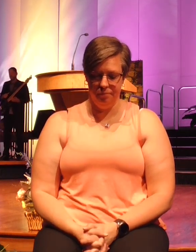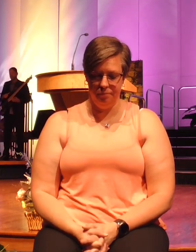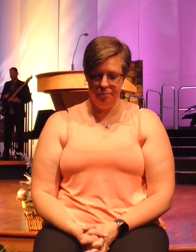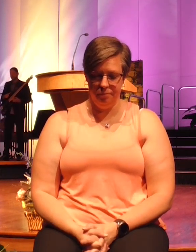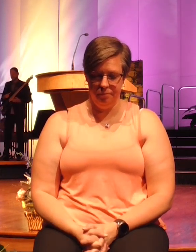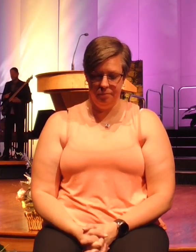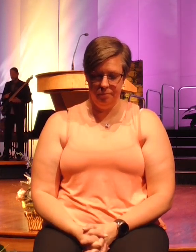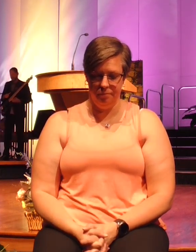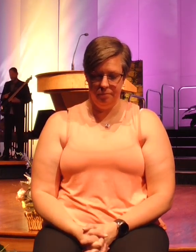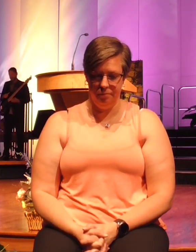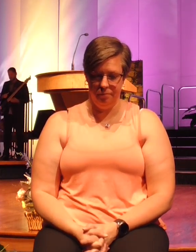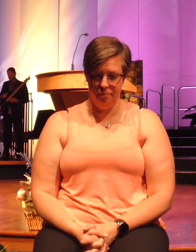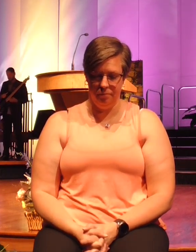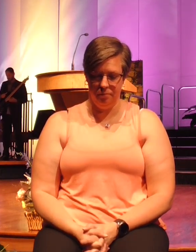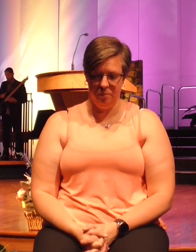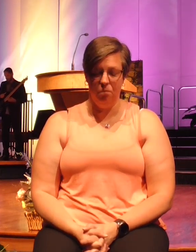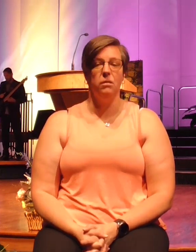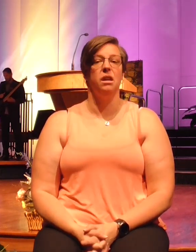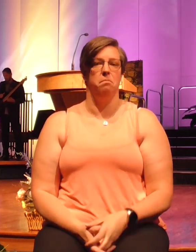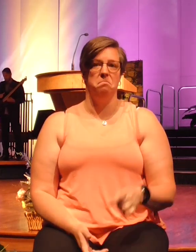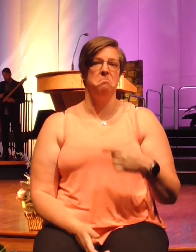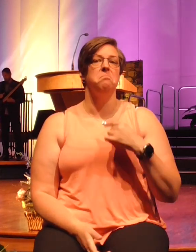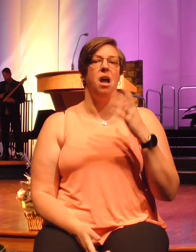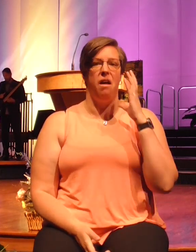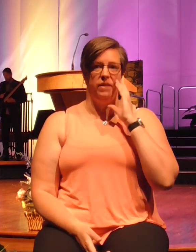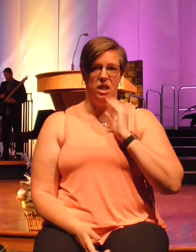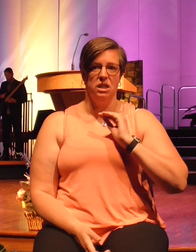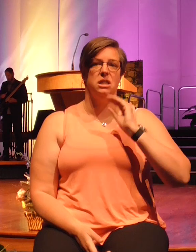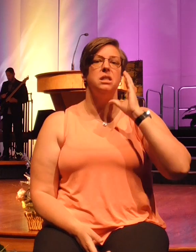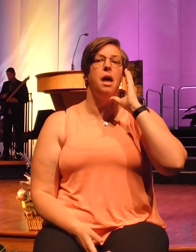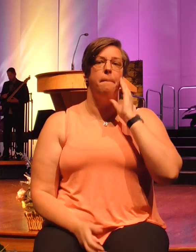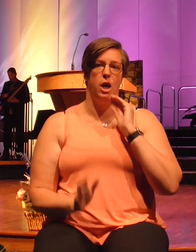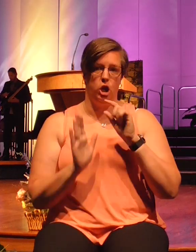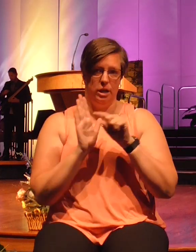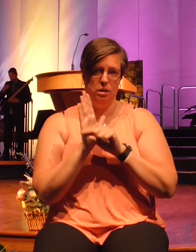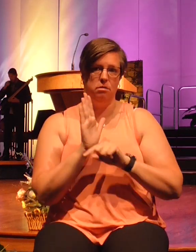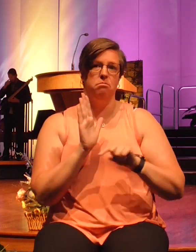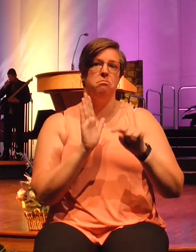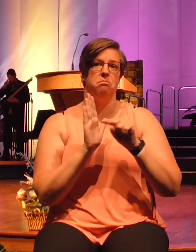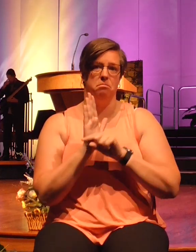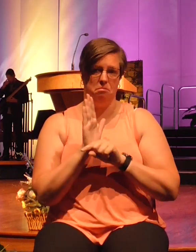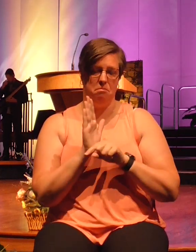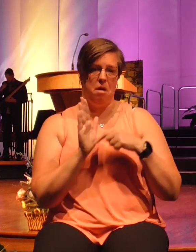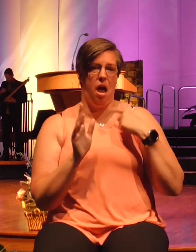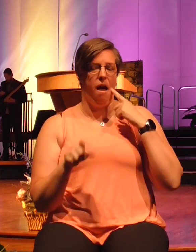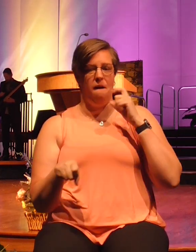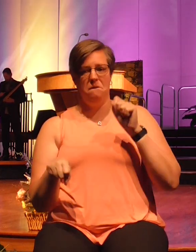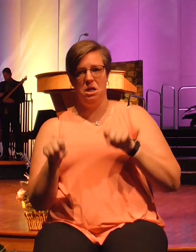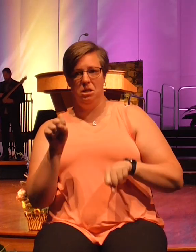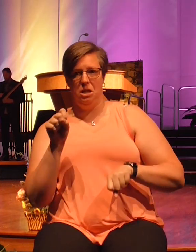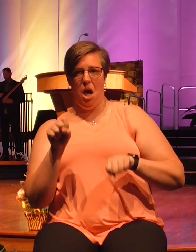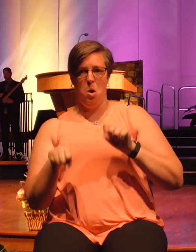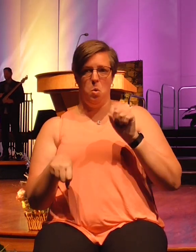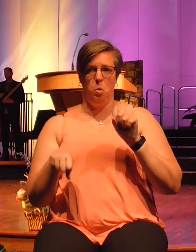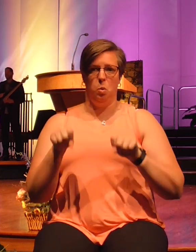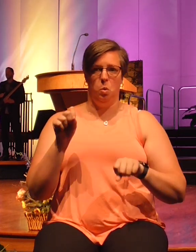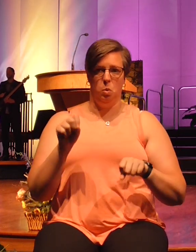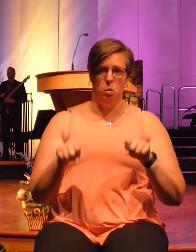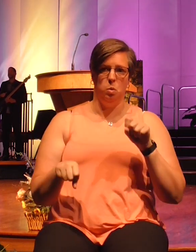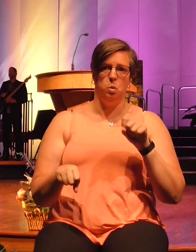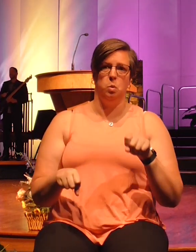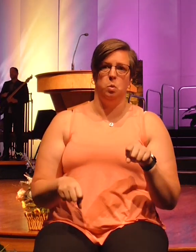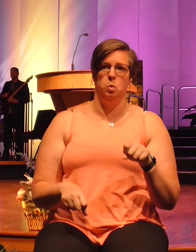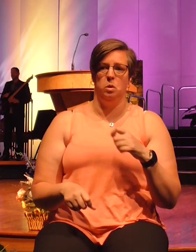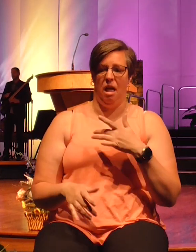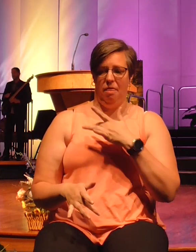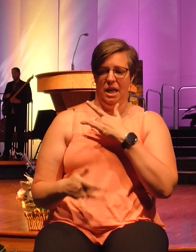I've been down and out, filled with doubt. Had this little heart